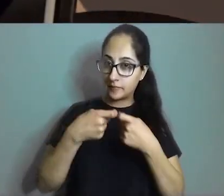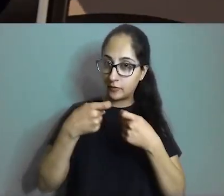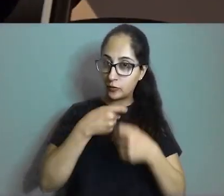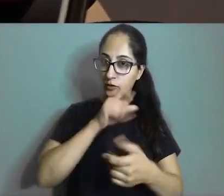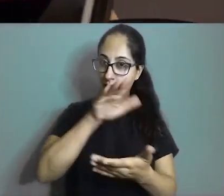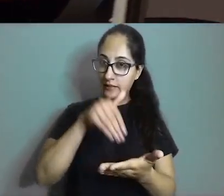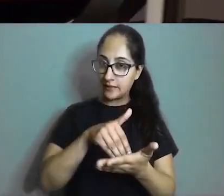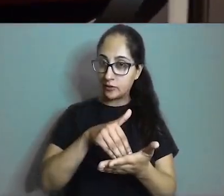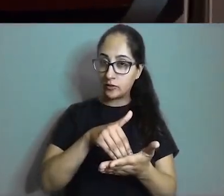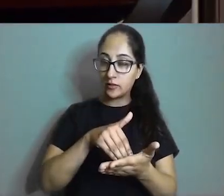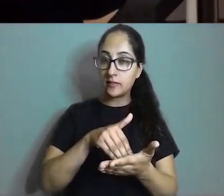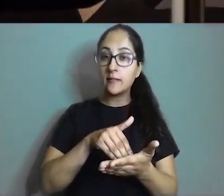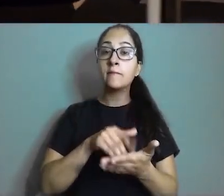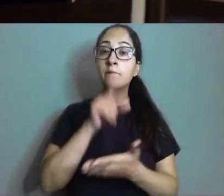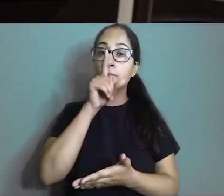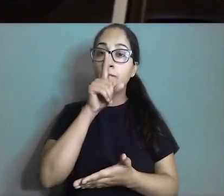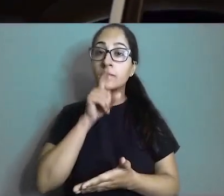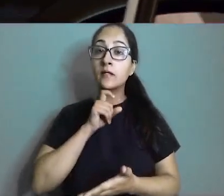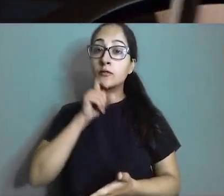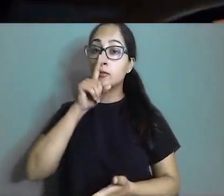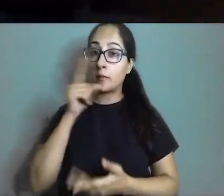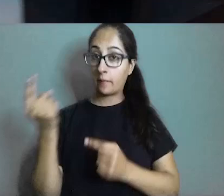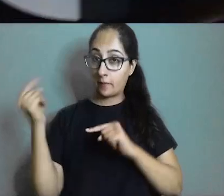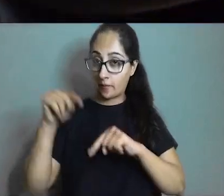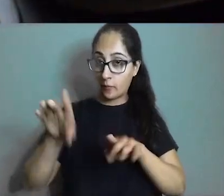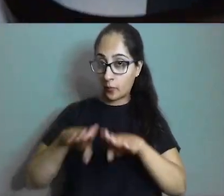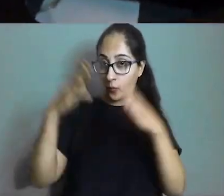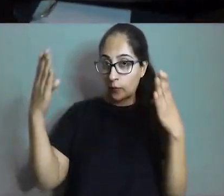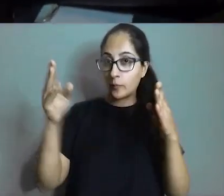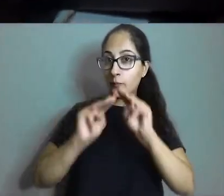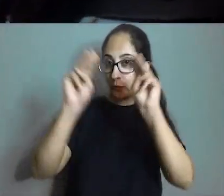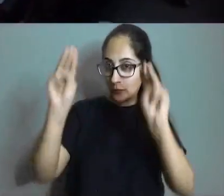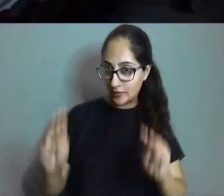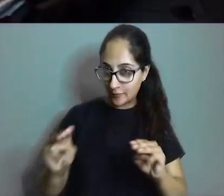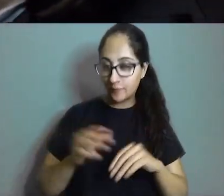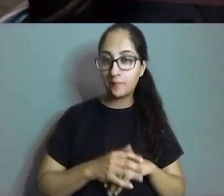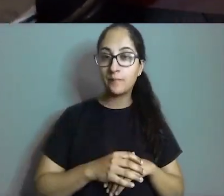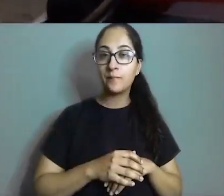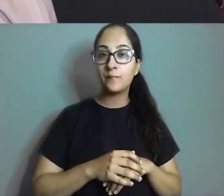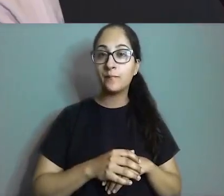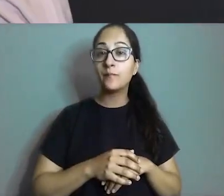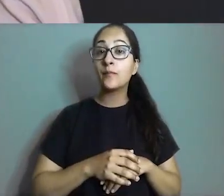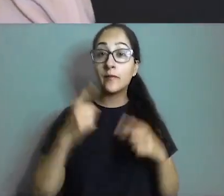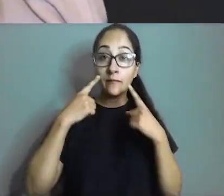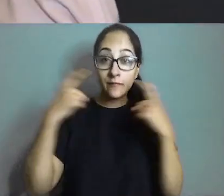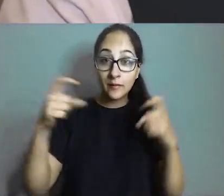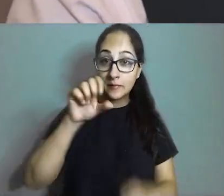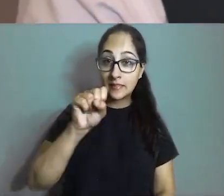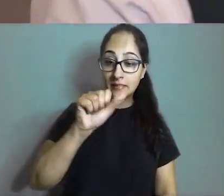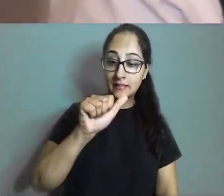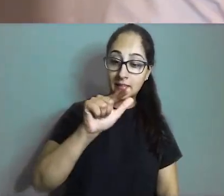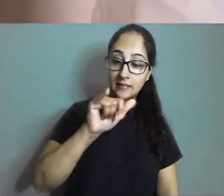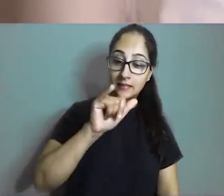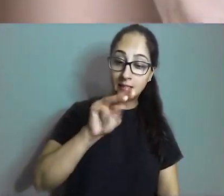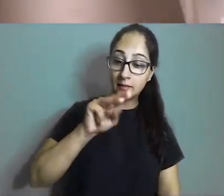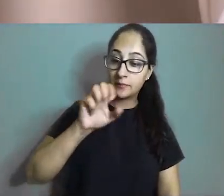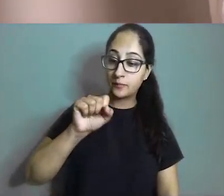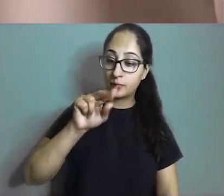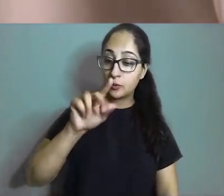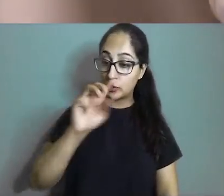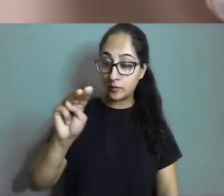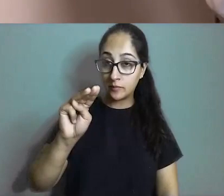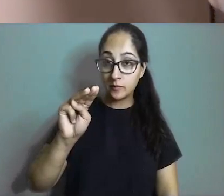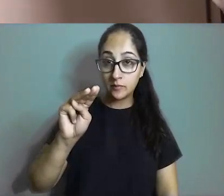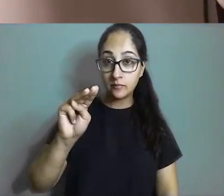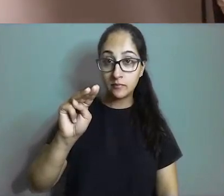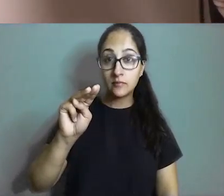I was asked to play at the Direct Energy Center when Hazar Imam came to open the Aga Khan Museum.